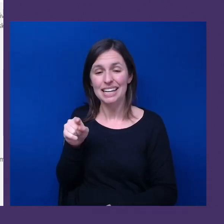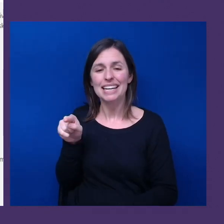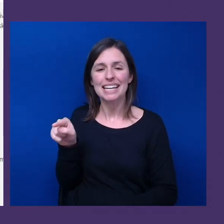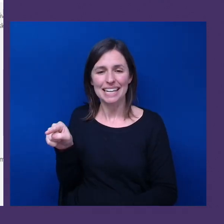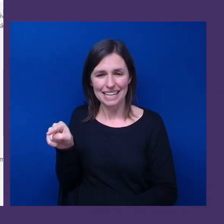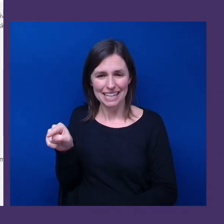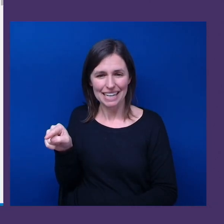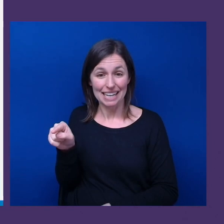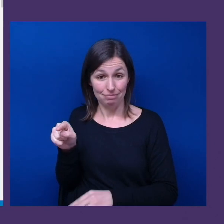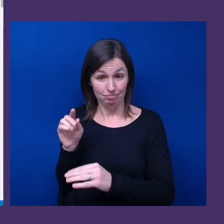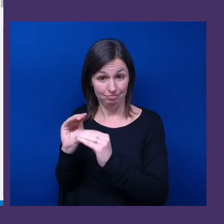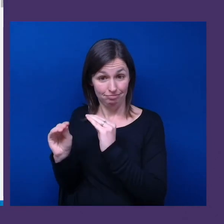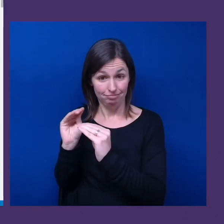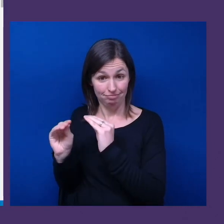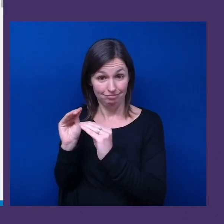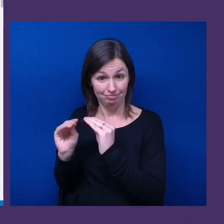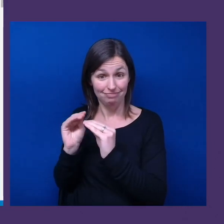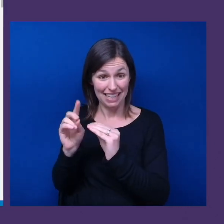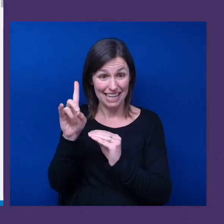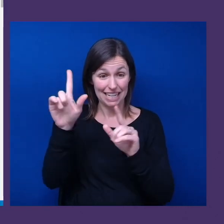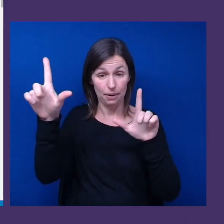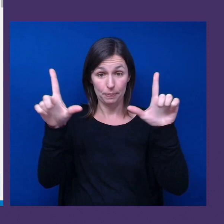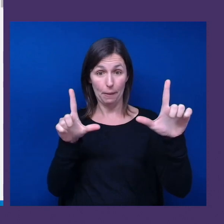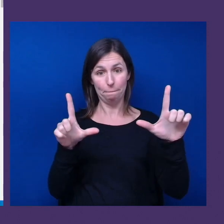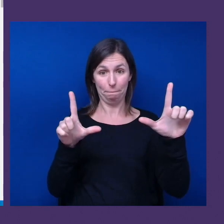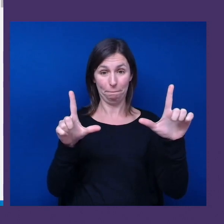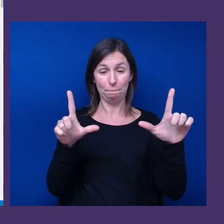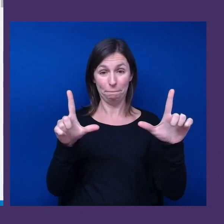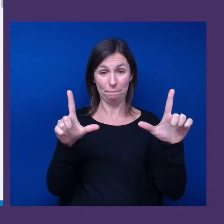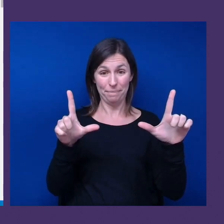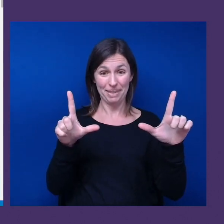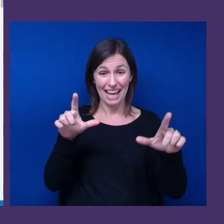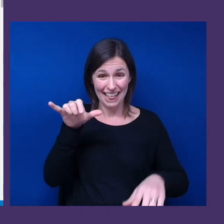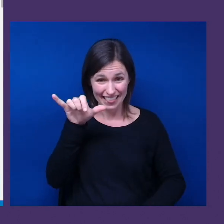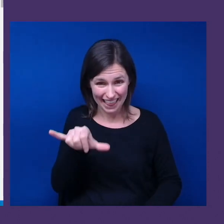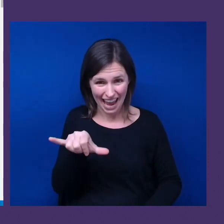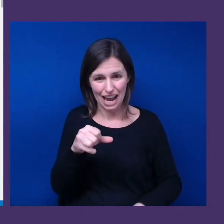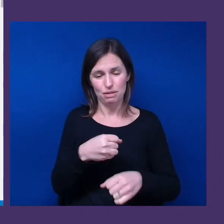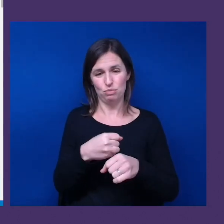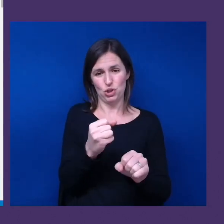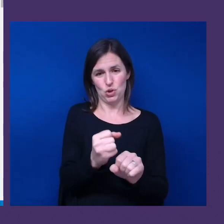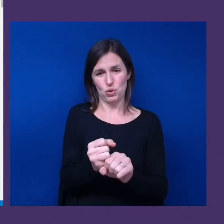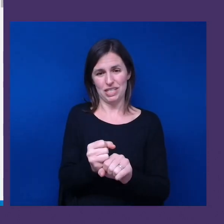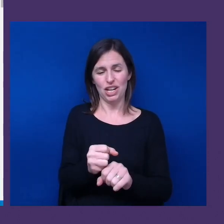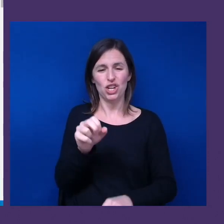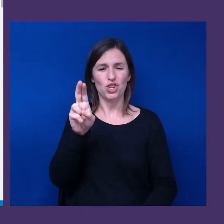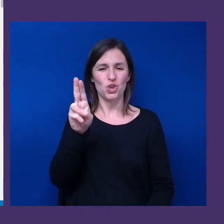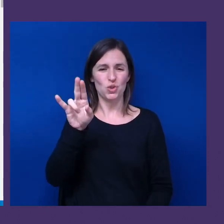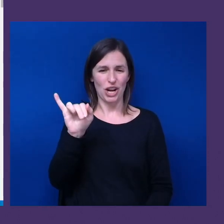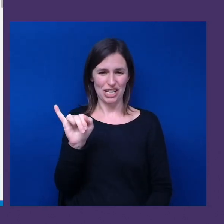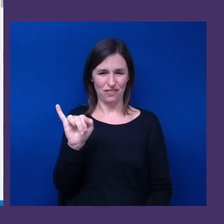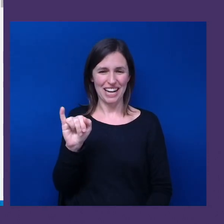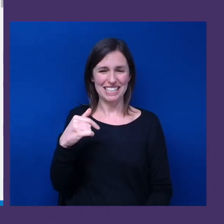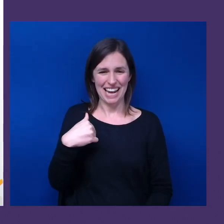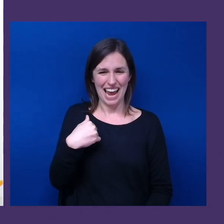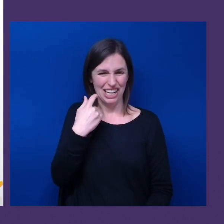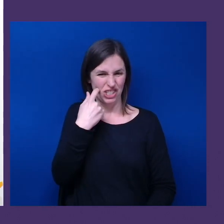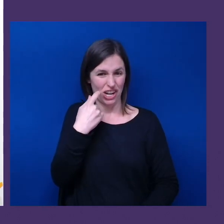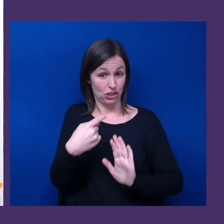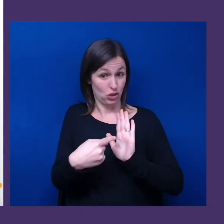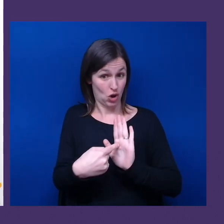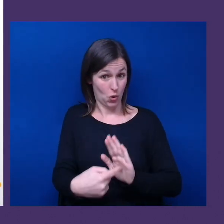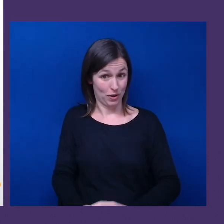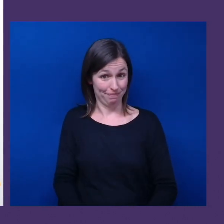fix it, which it did. And that produced the interface that I showed here.